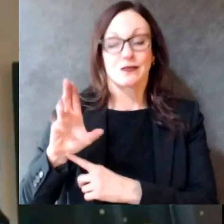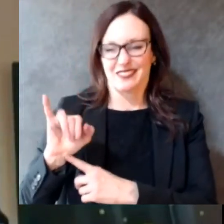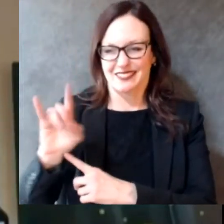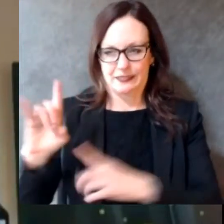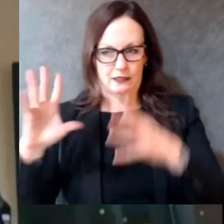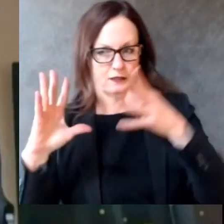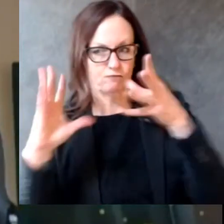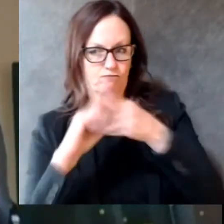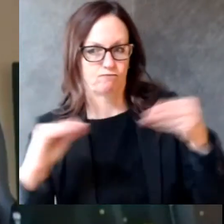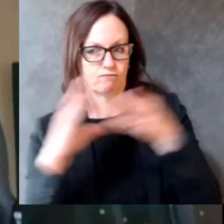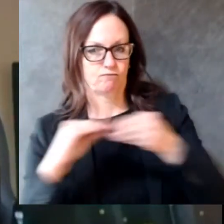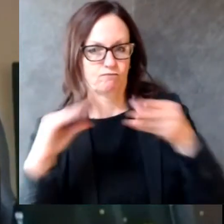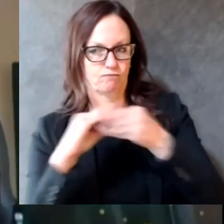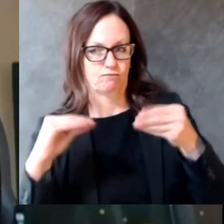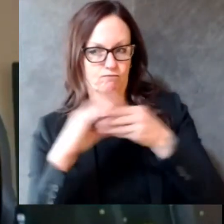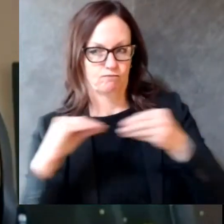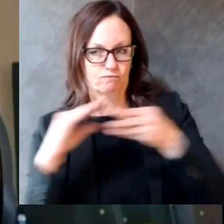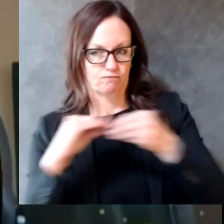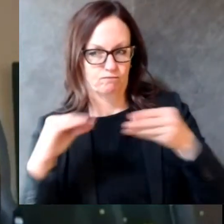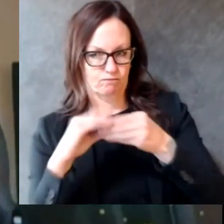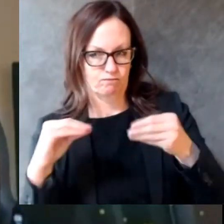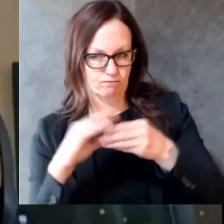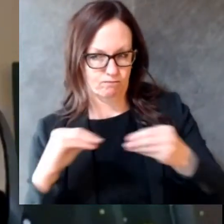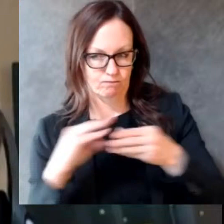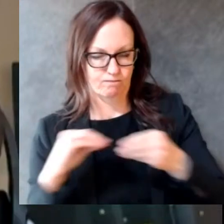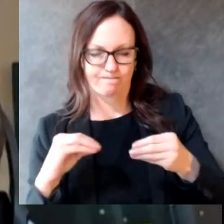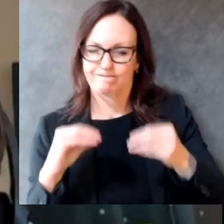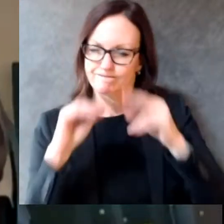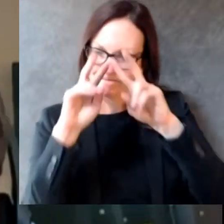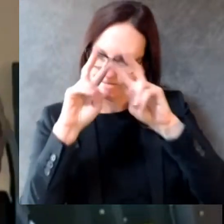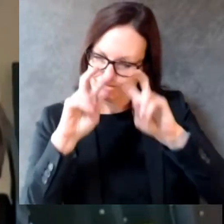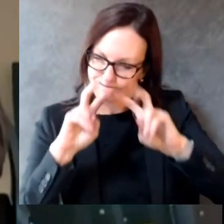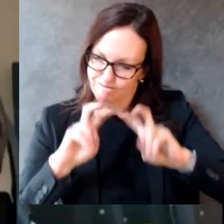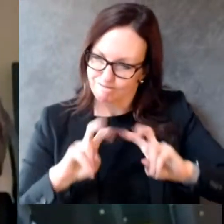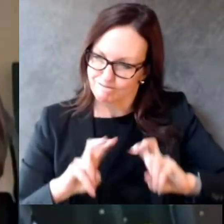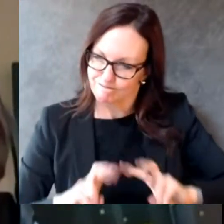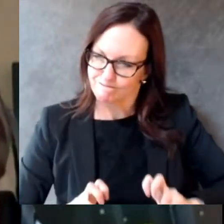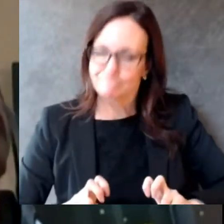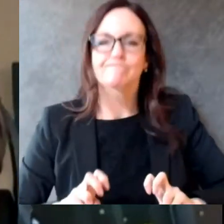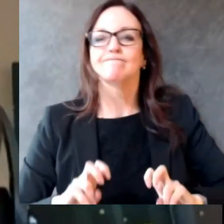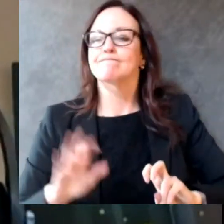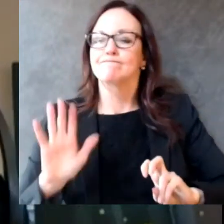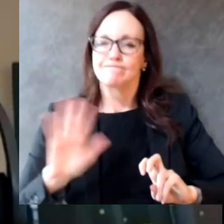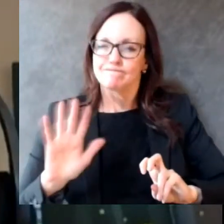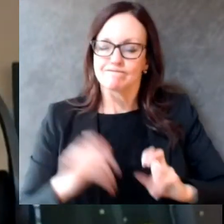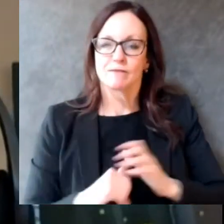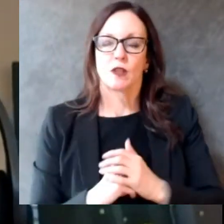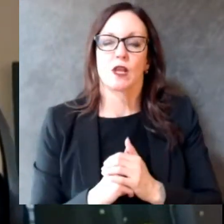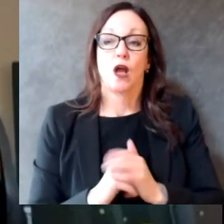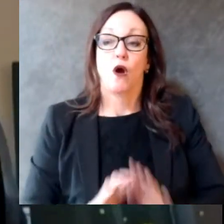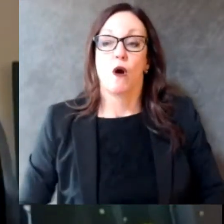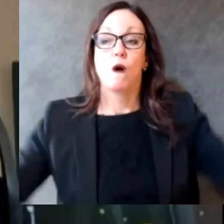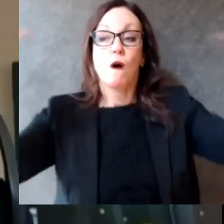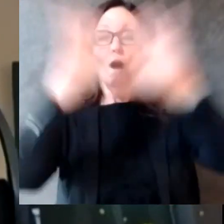immunity, either through vaccine or natural infection, to stall out the transmission of the